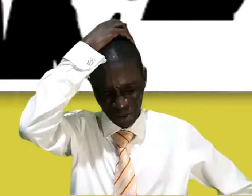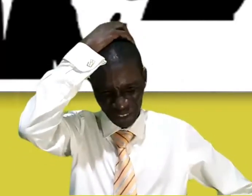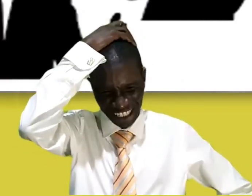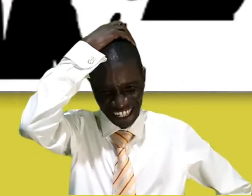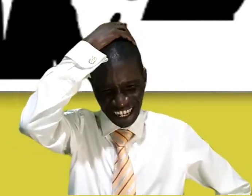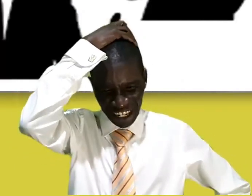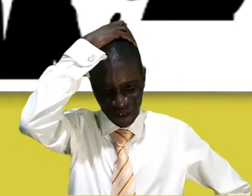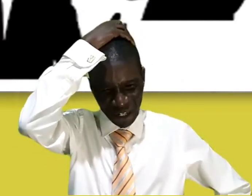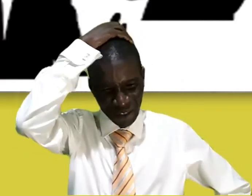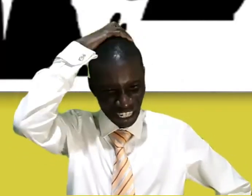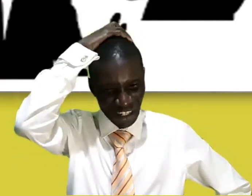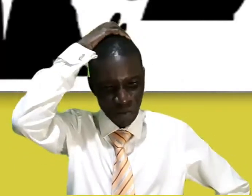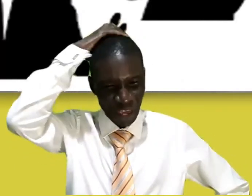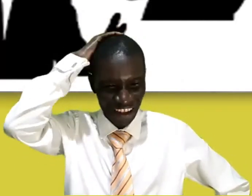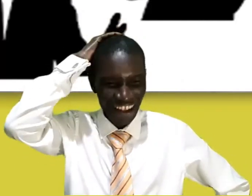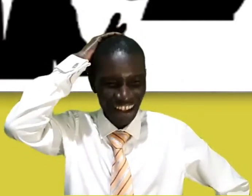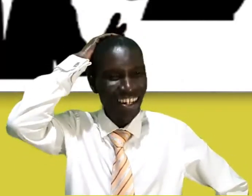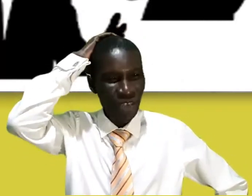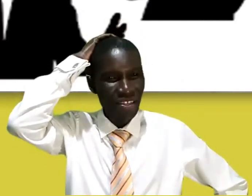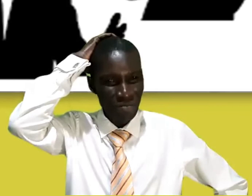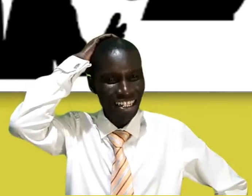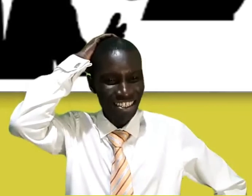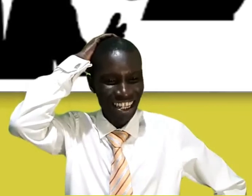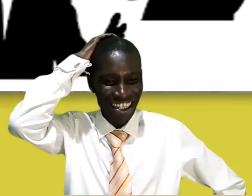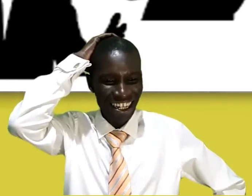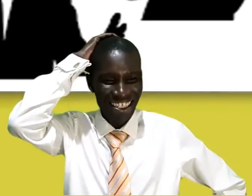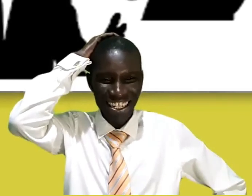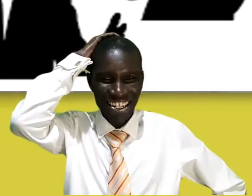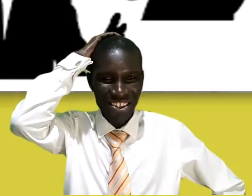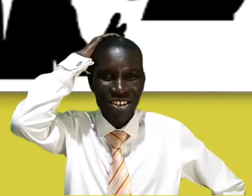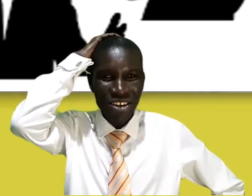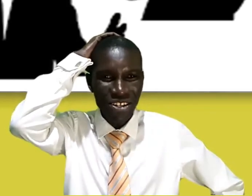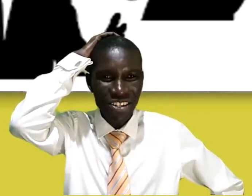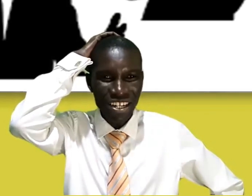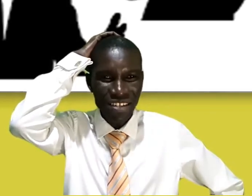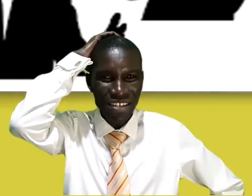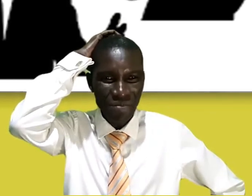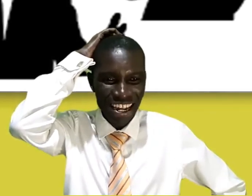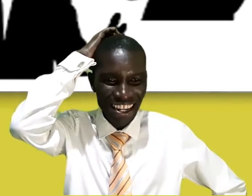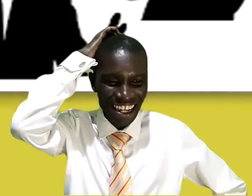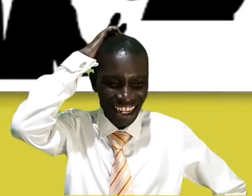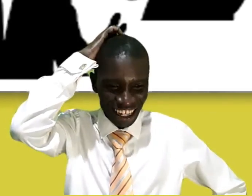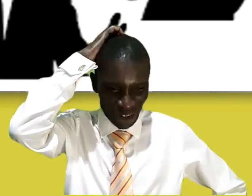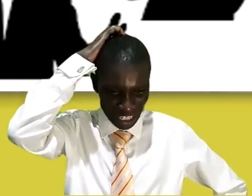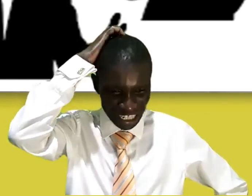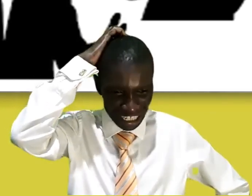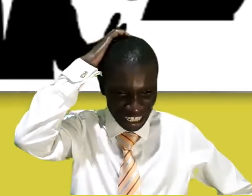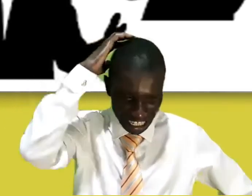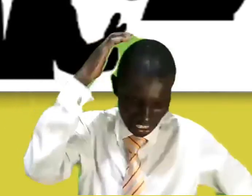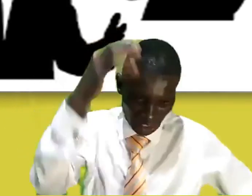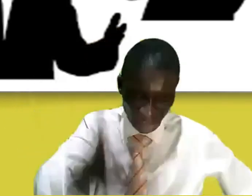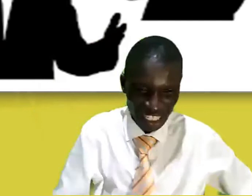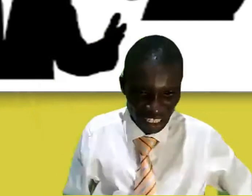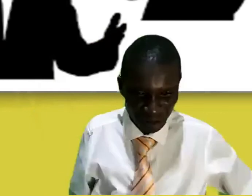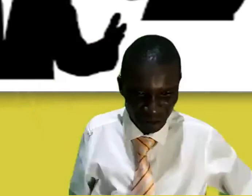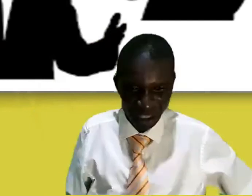manager's office and you want to get your pay and you find the manager like that. Do you think you're going to get a pay? Already,